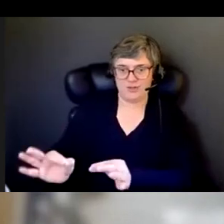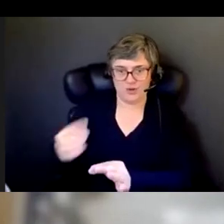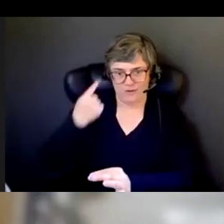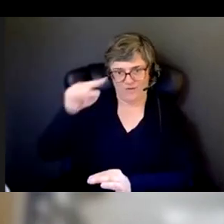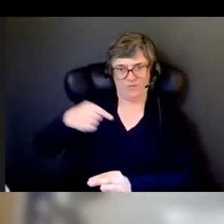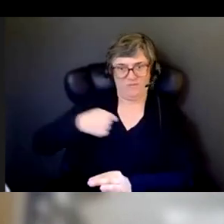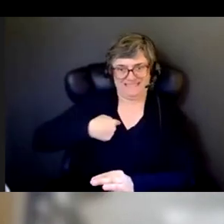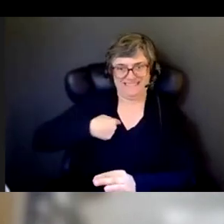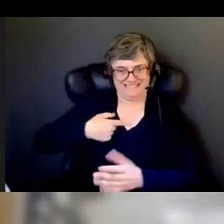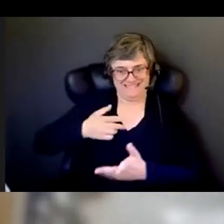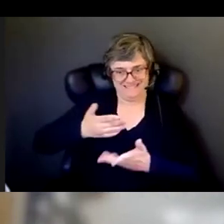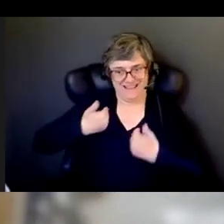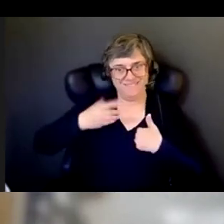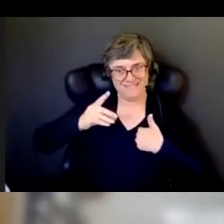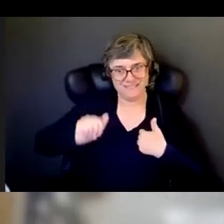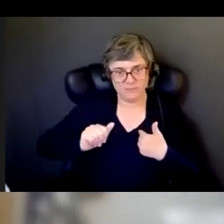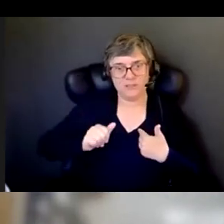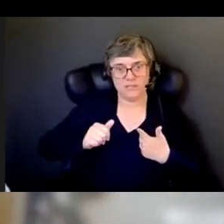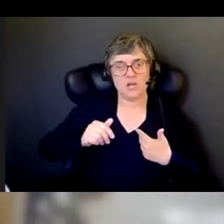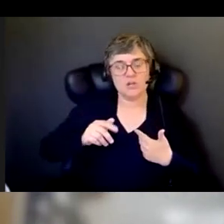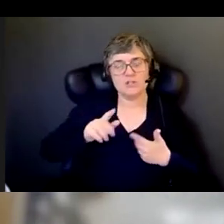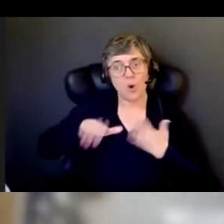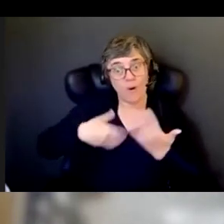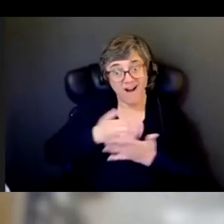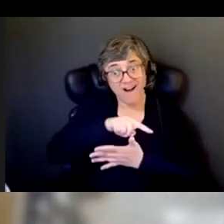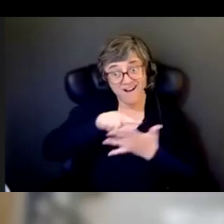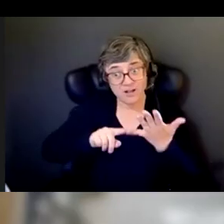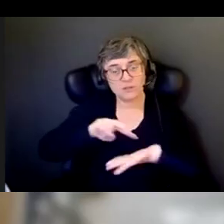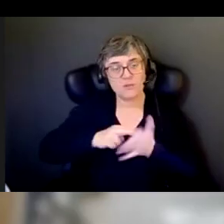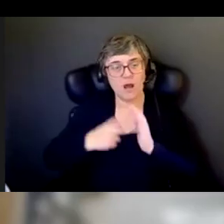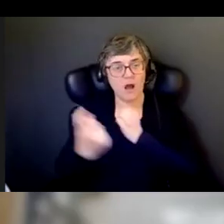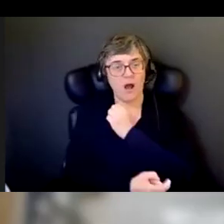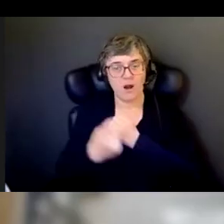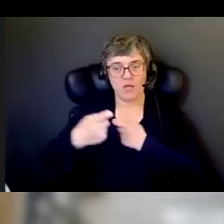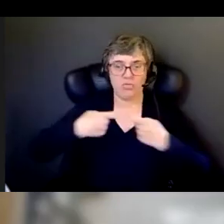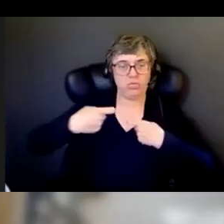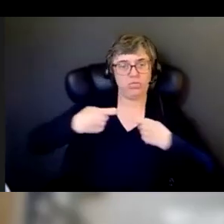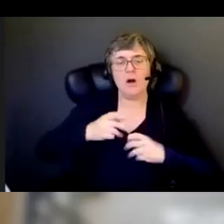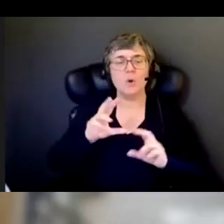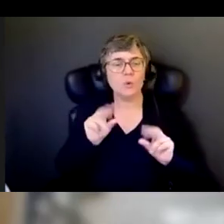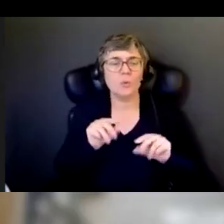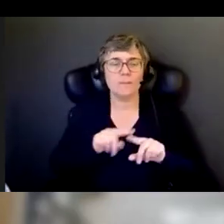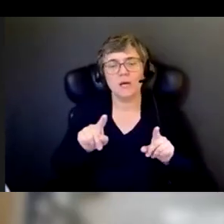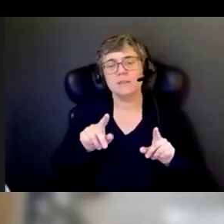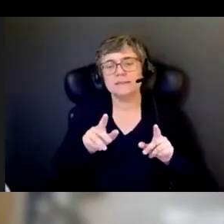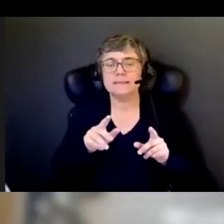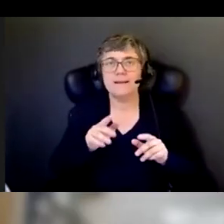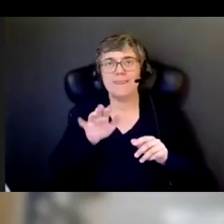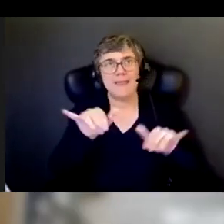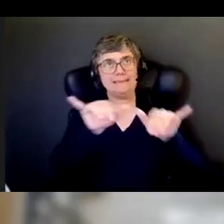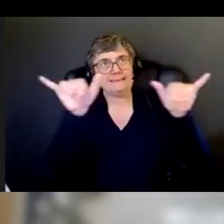step into and exploit. So picture this. So an adult with an intellectual disability has her income